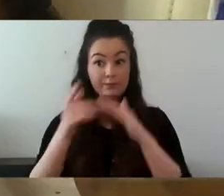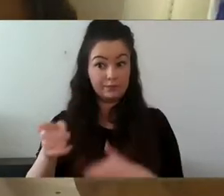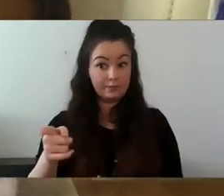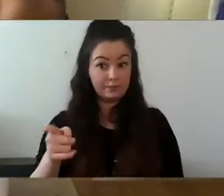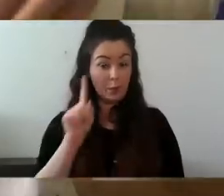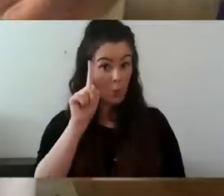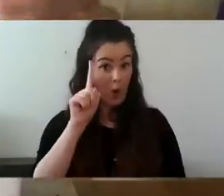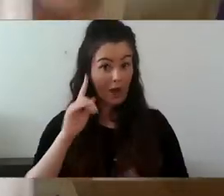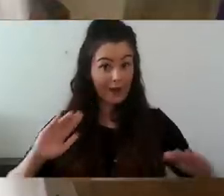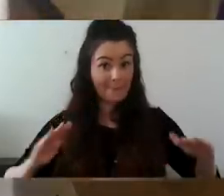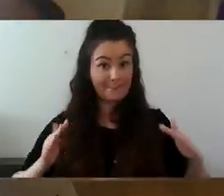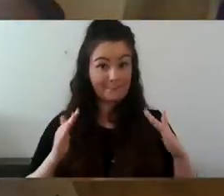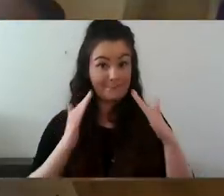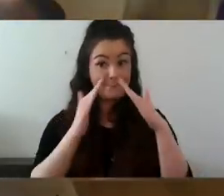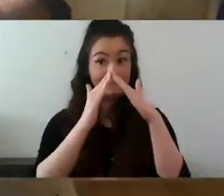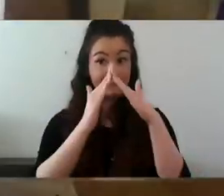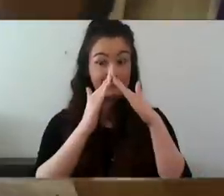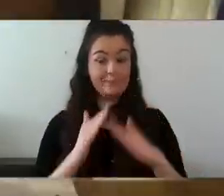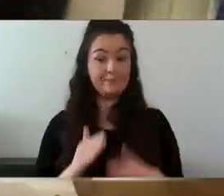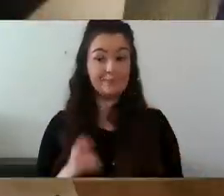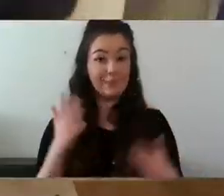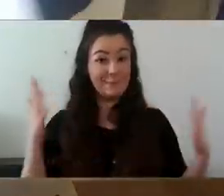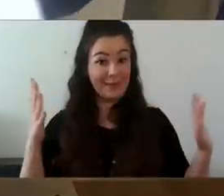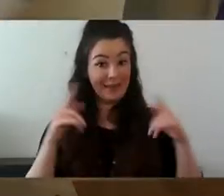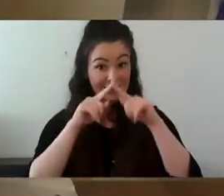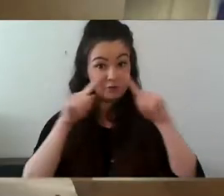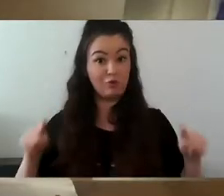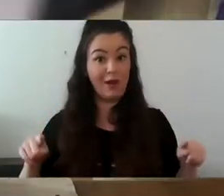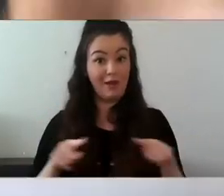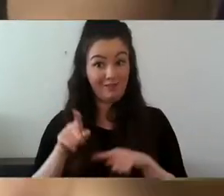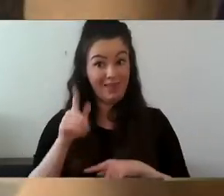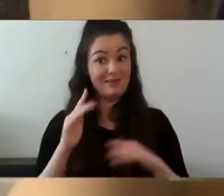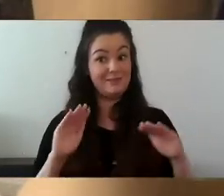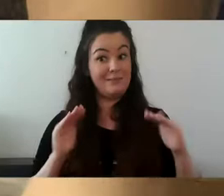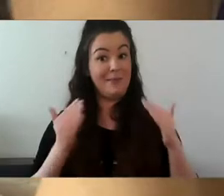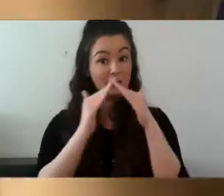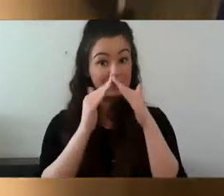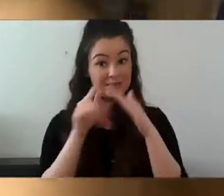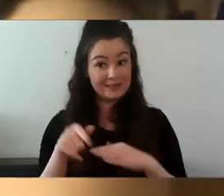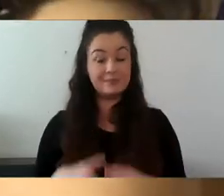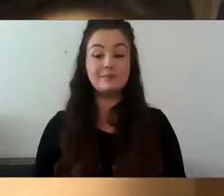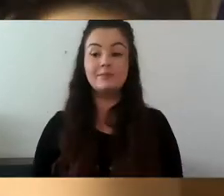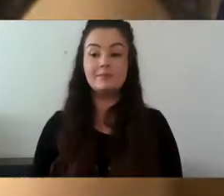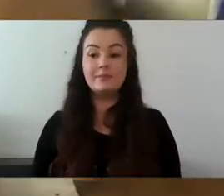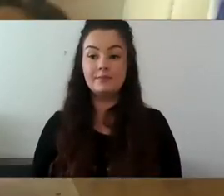There we go. So one big triangle for my mountain.